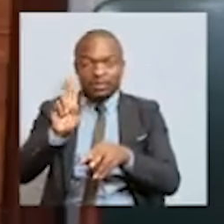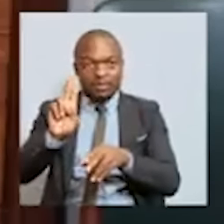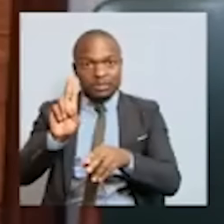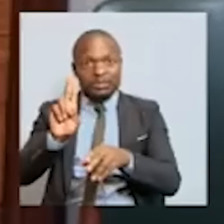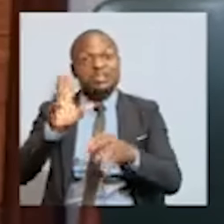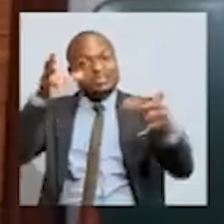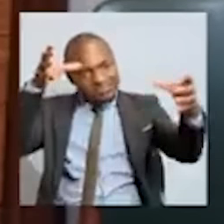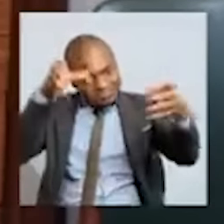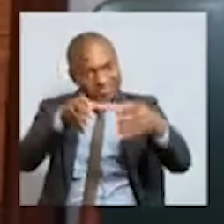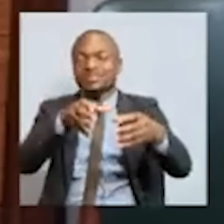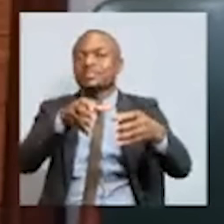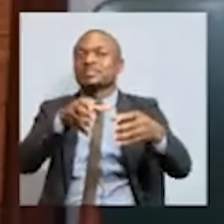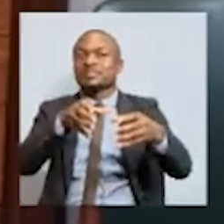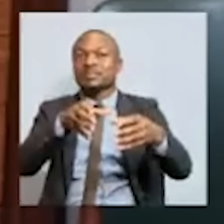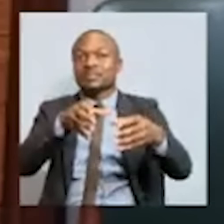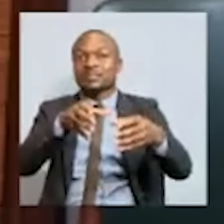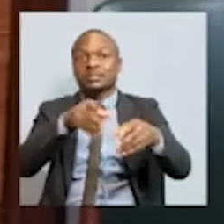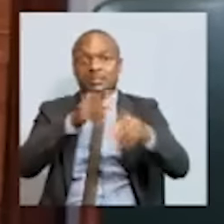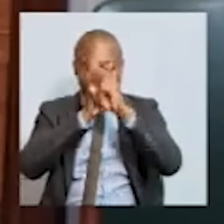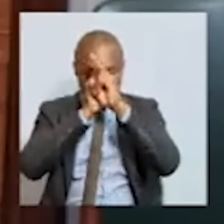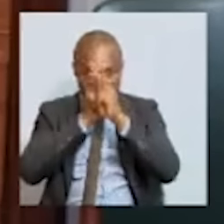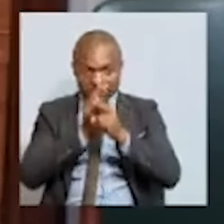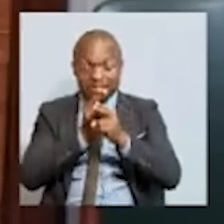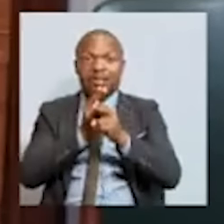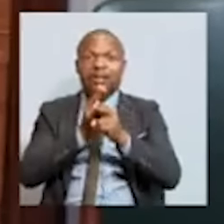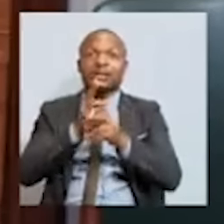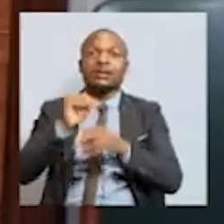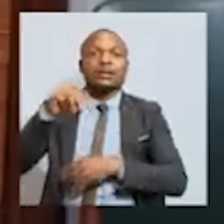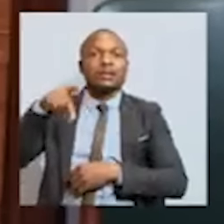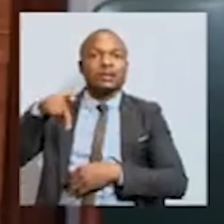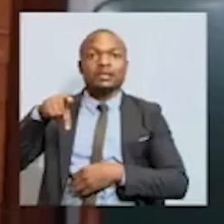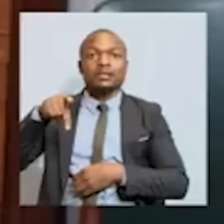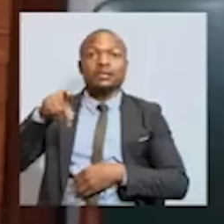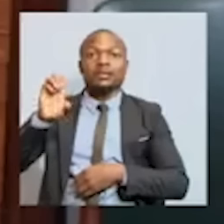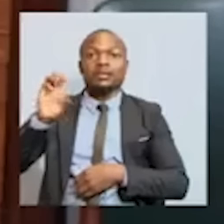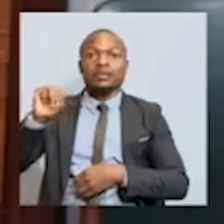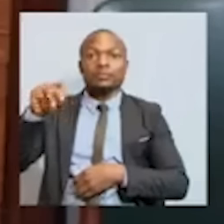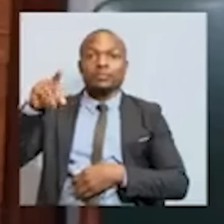strangled by Honorable M. E. Mposha, MP.